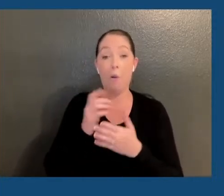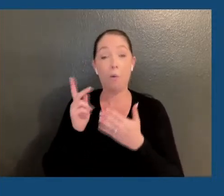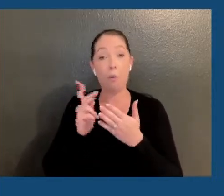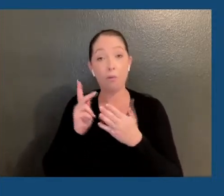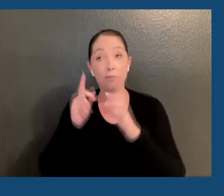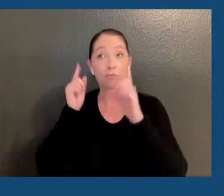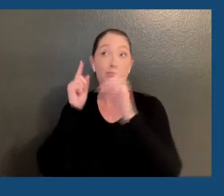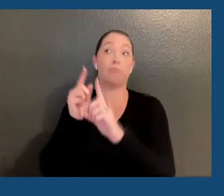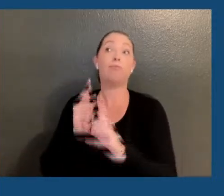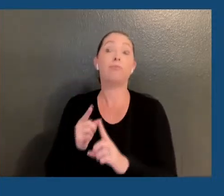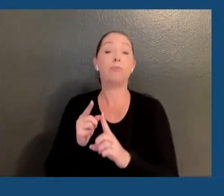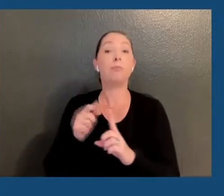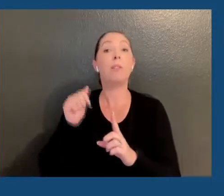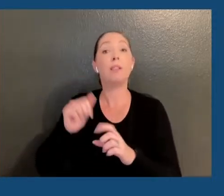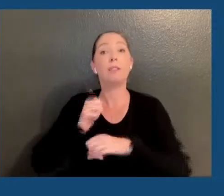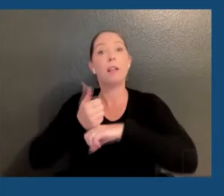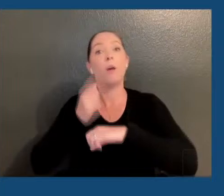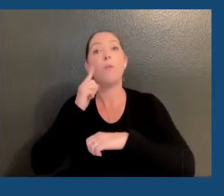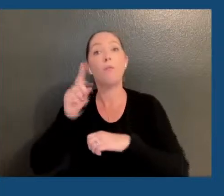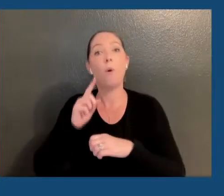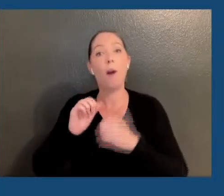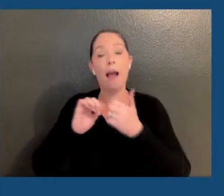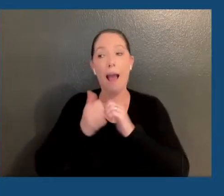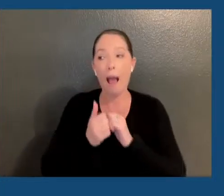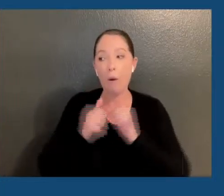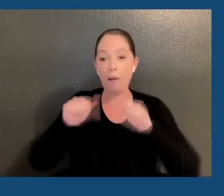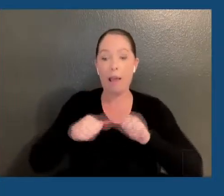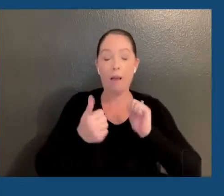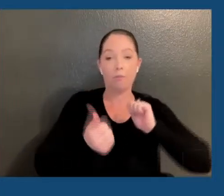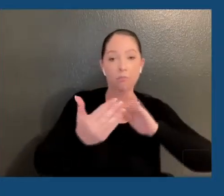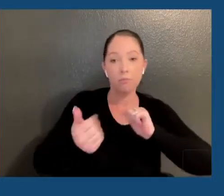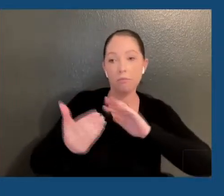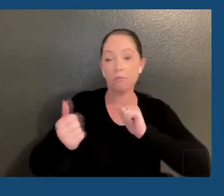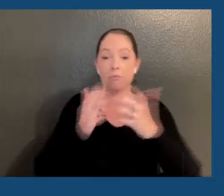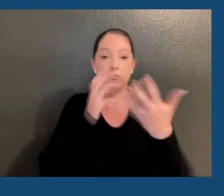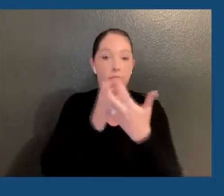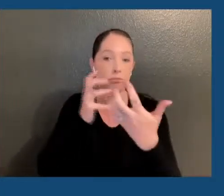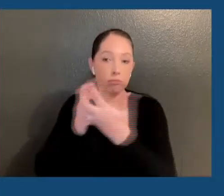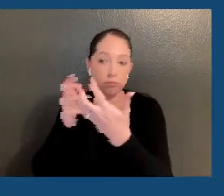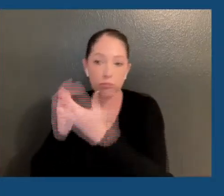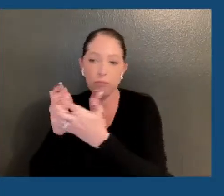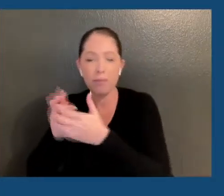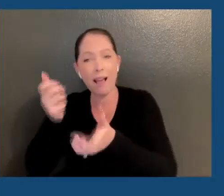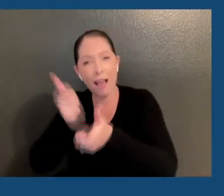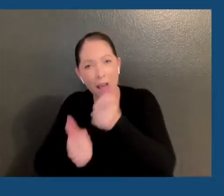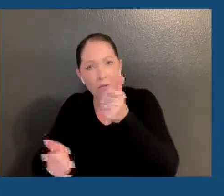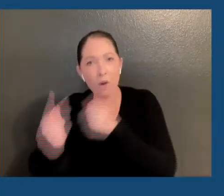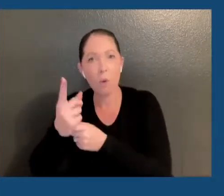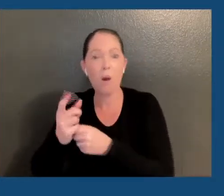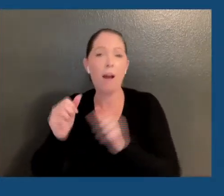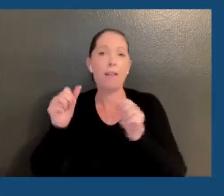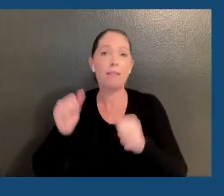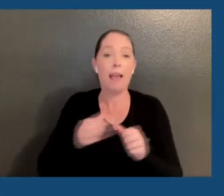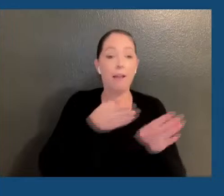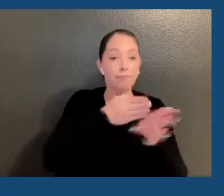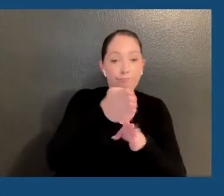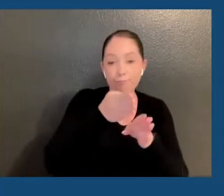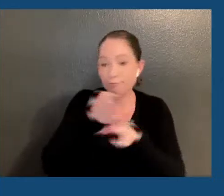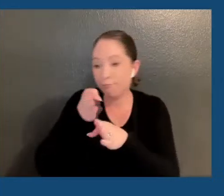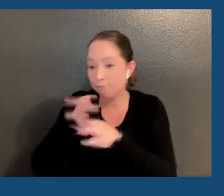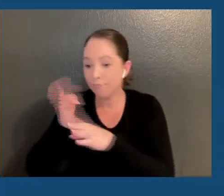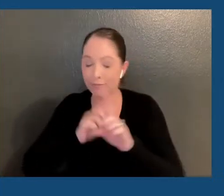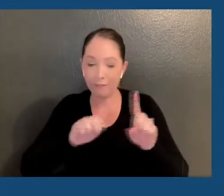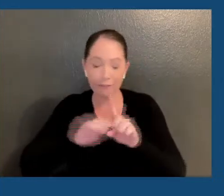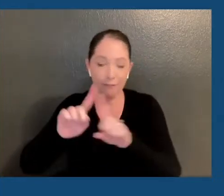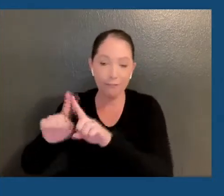develop AI that is for everyone, serves everyone, delivers across every discipline, helps us teach, helps